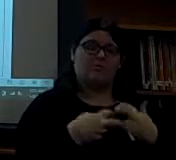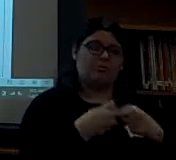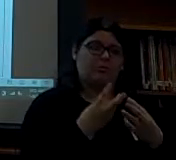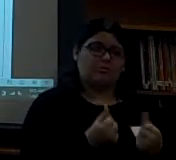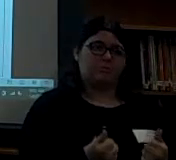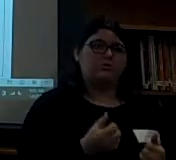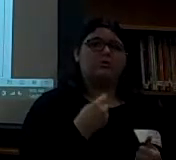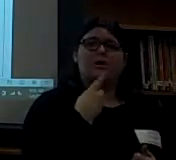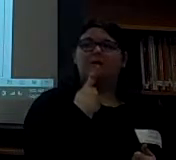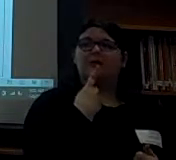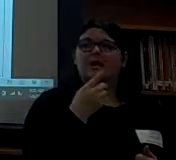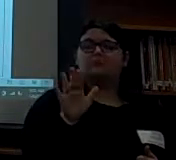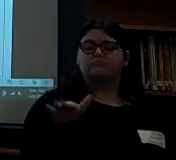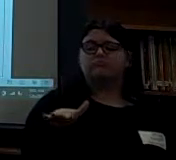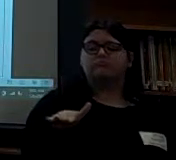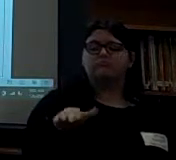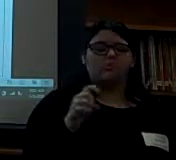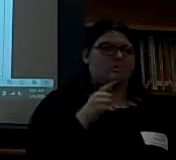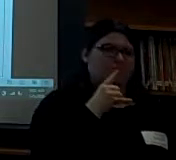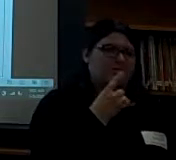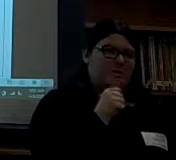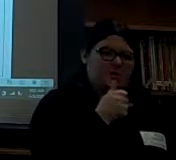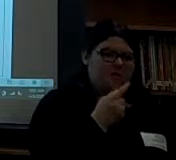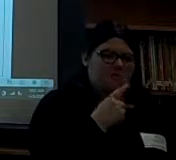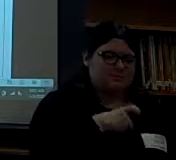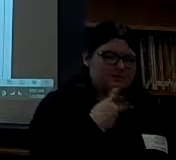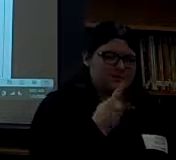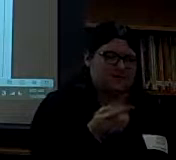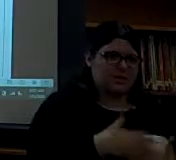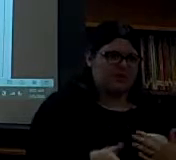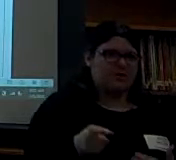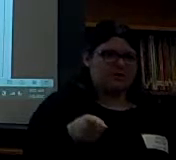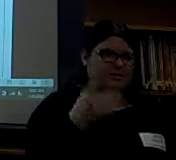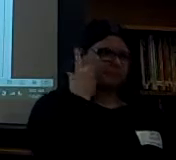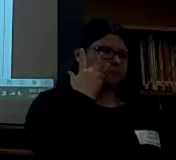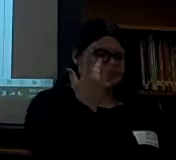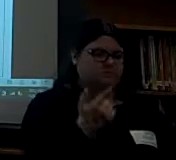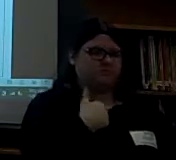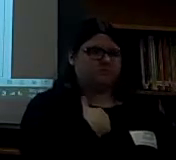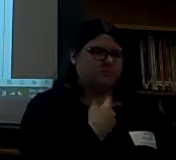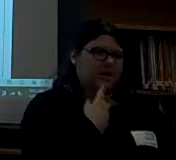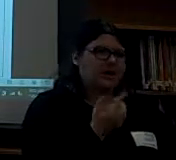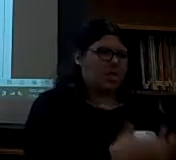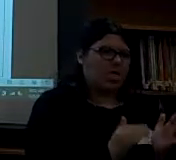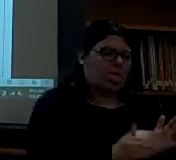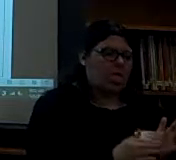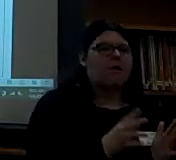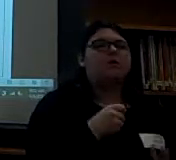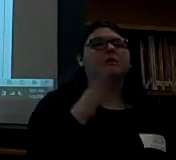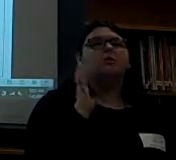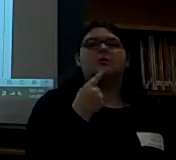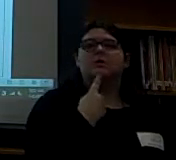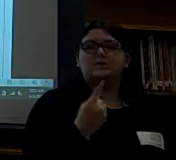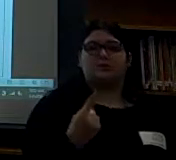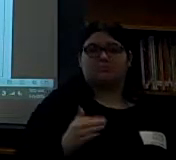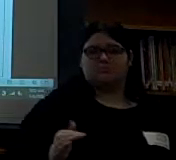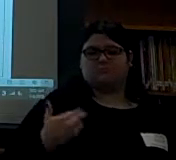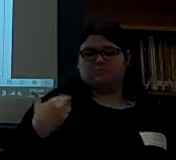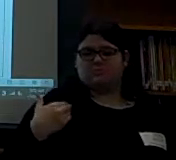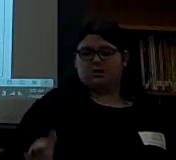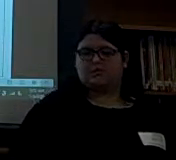solving. So I say to my kids all the time, in fact, I don't have to say this anymore because they got sick of me saying this, but I always used to say to my kids when they were really